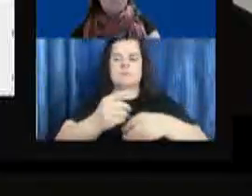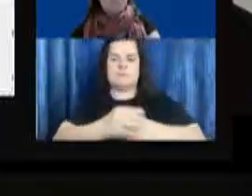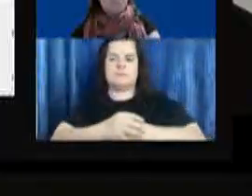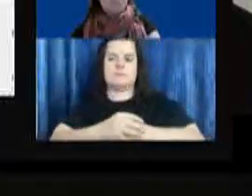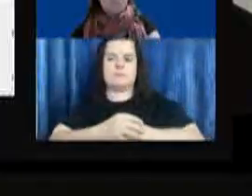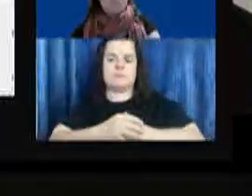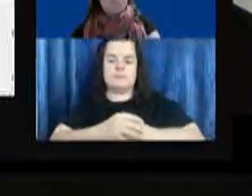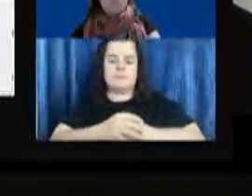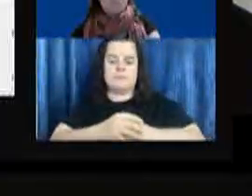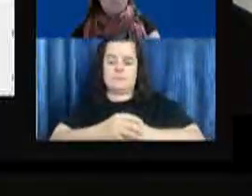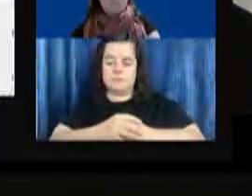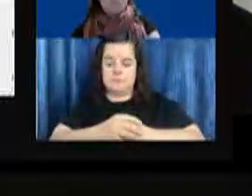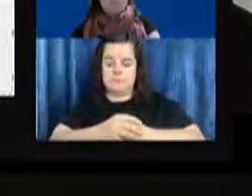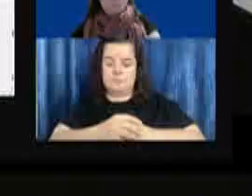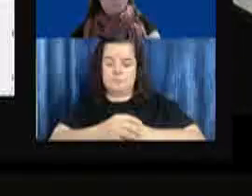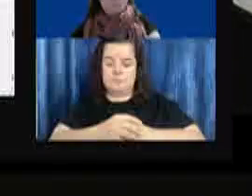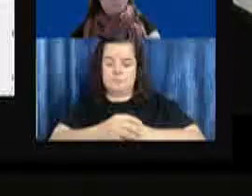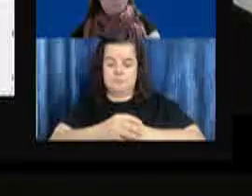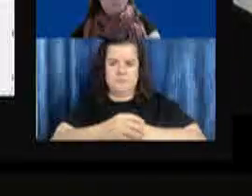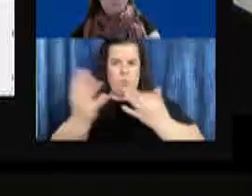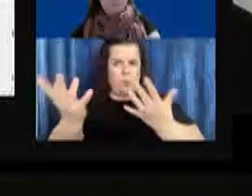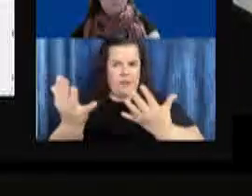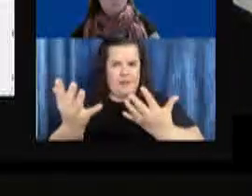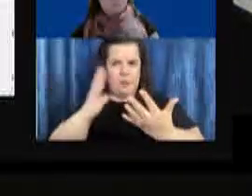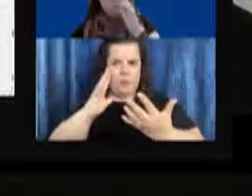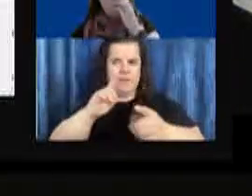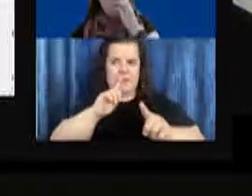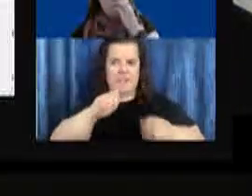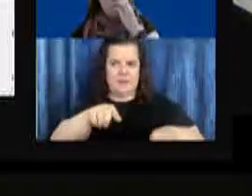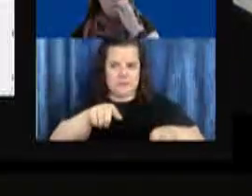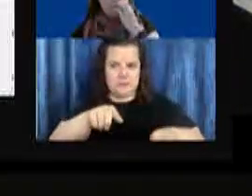we'll let Lily answer that, and then.